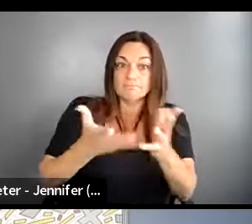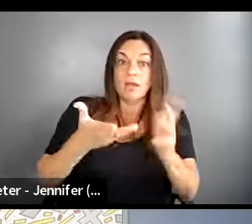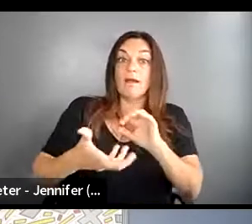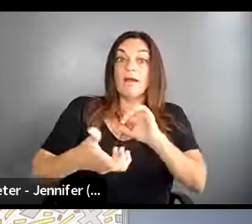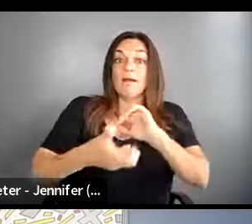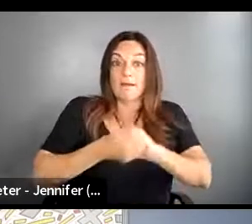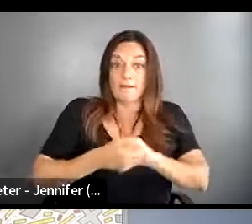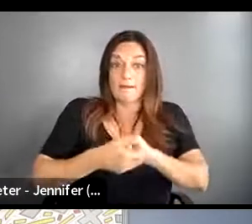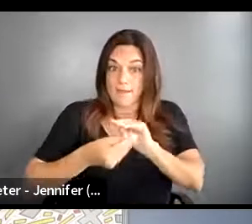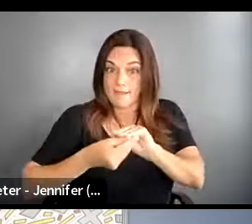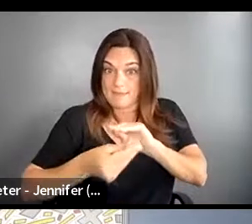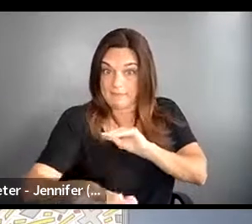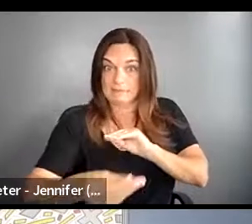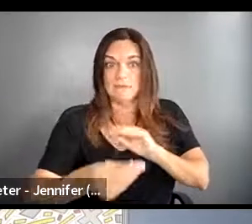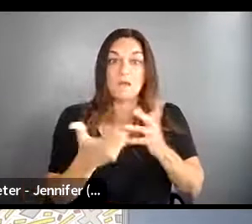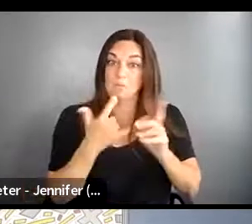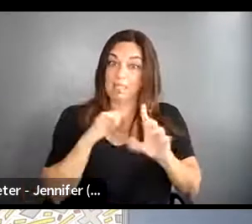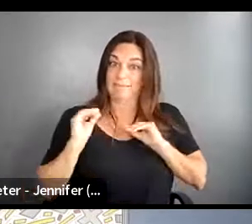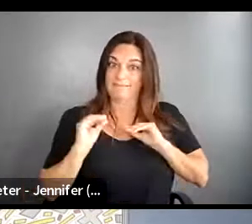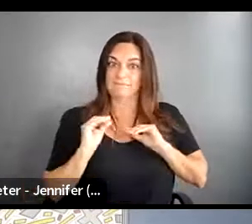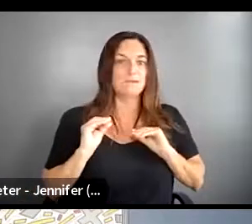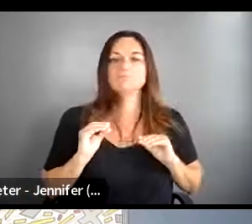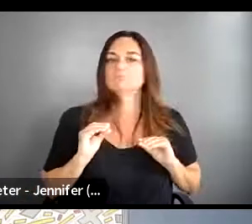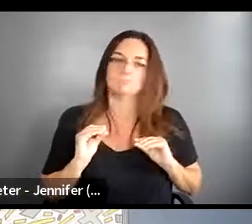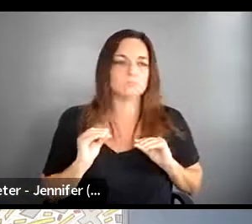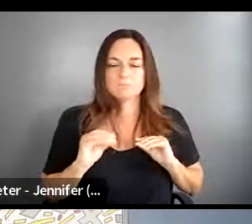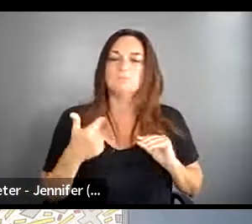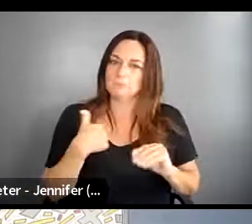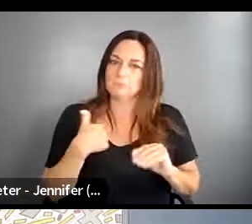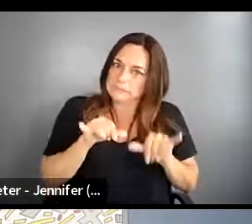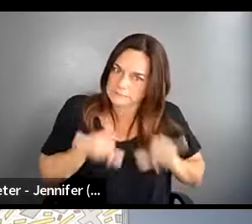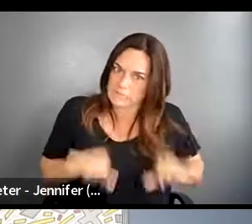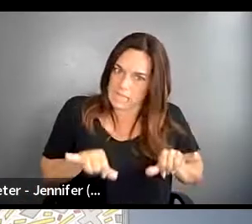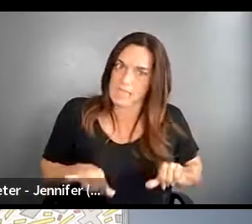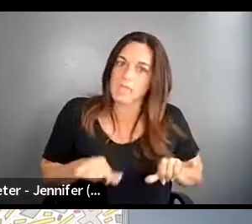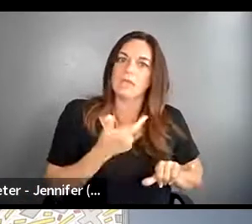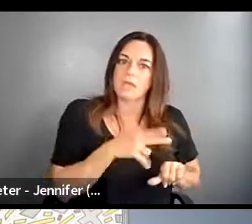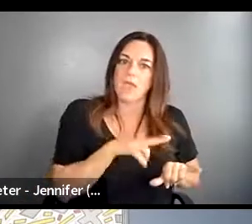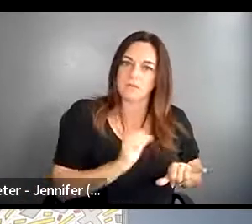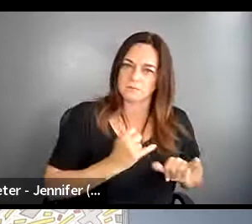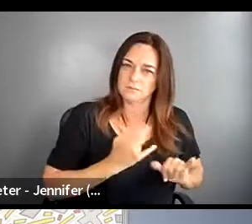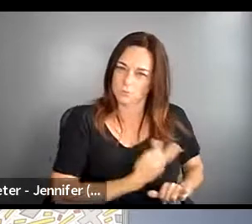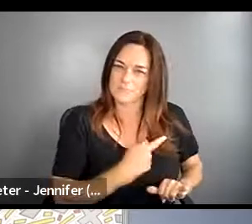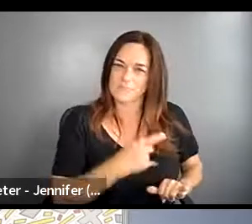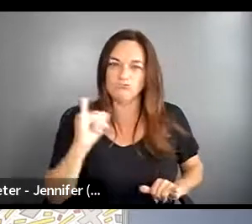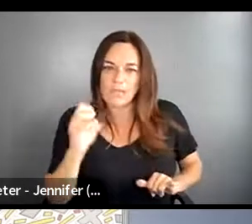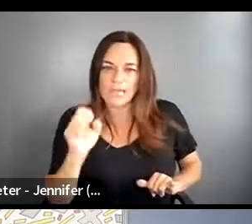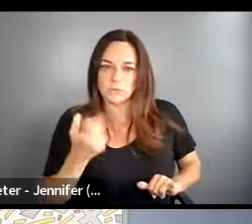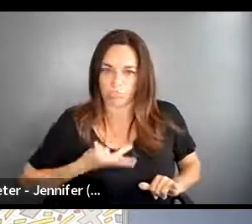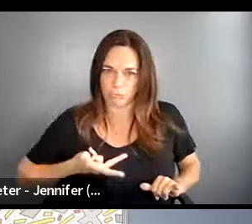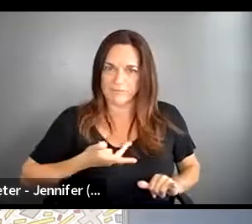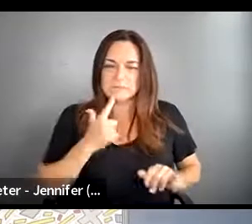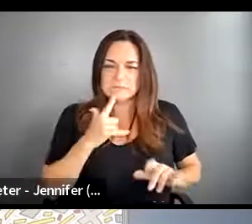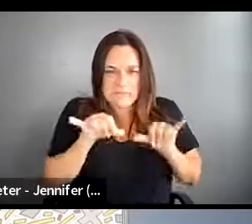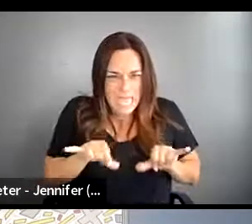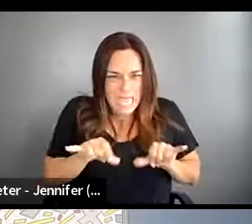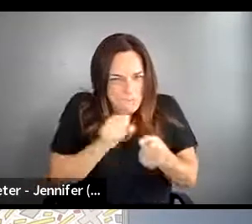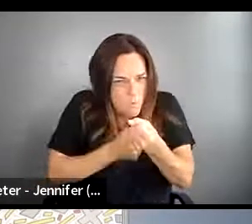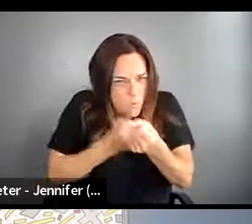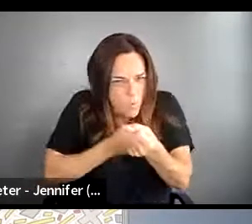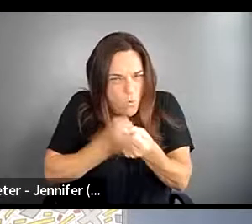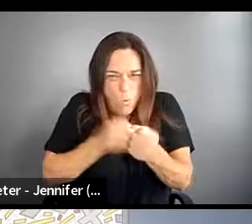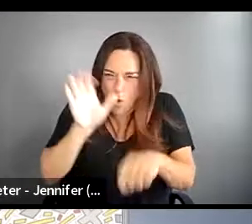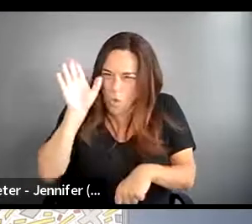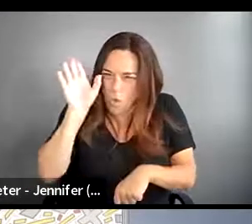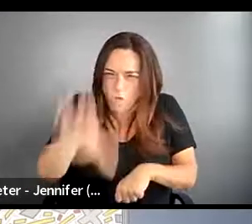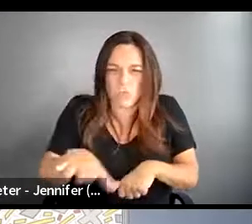step away. What we found is very important with Claudine, myself, and Gus, and Jess is we stay there and support them in that moment, right? Because